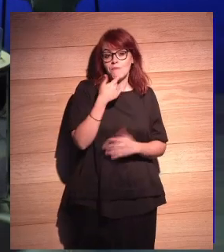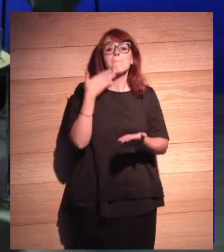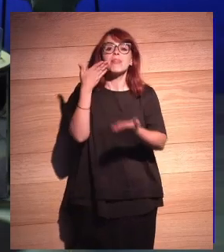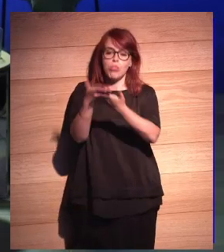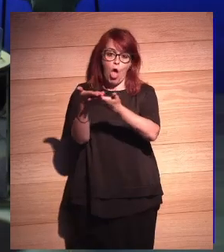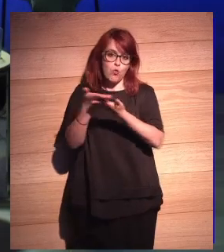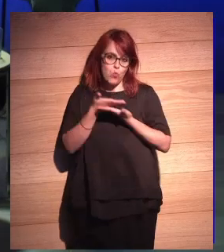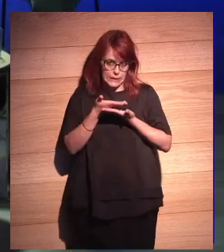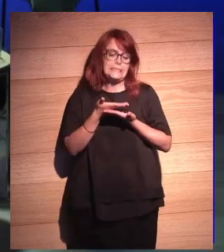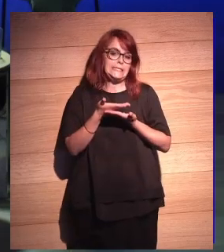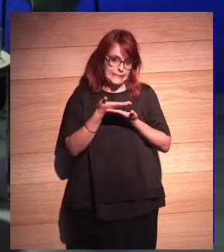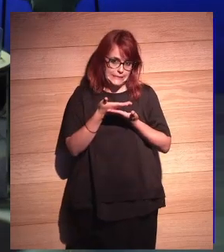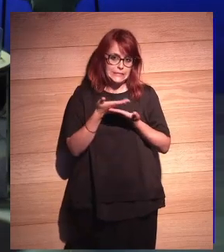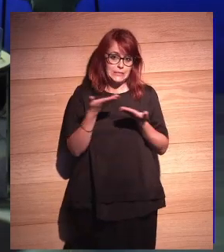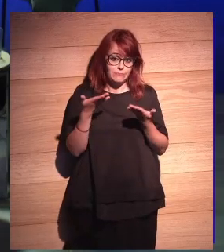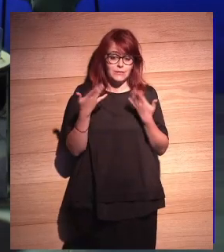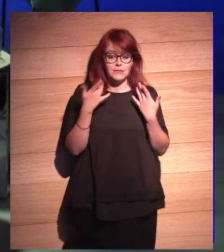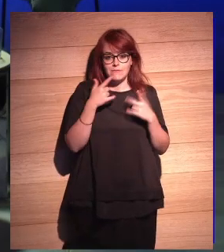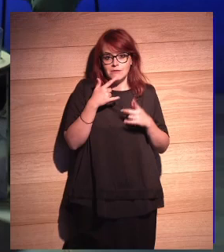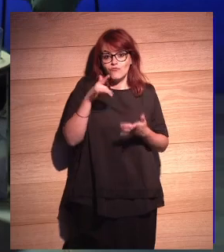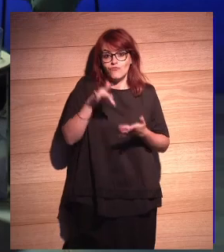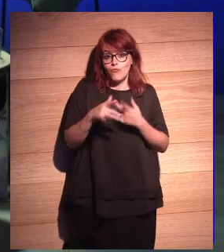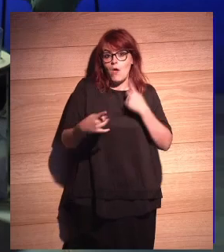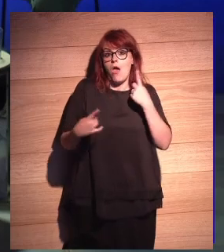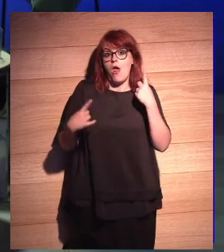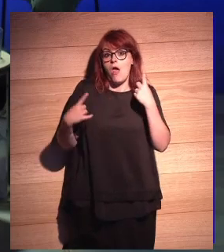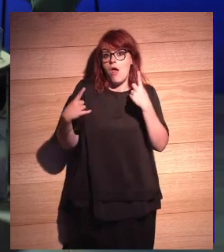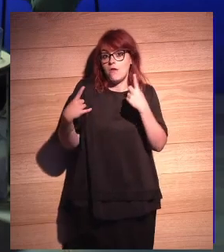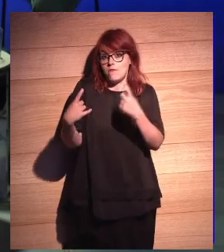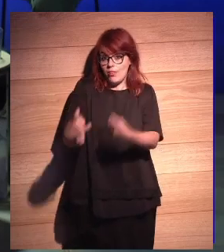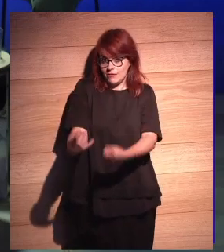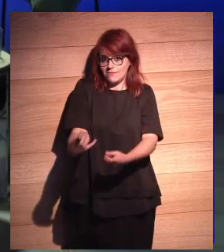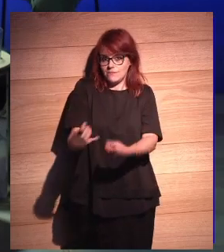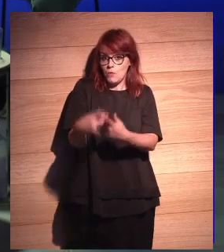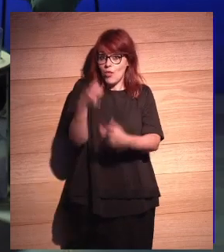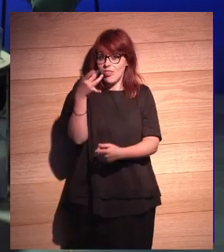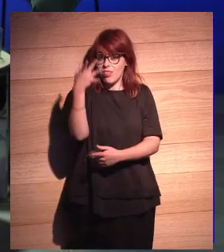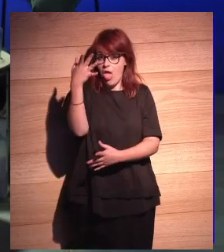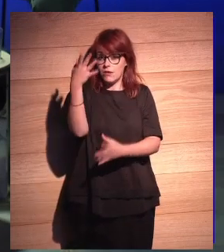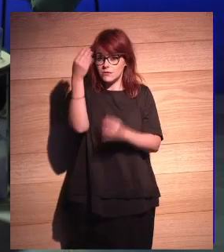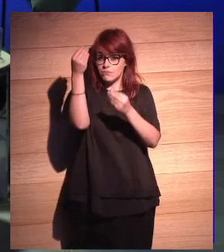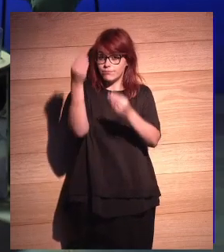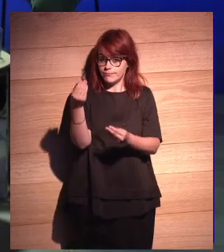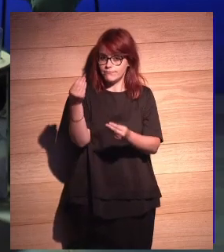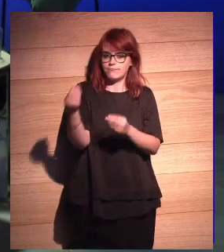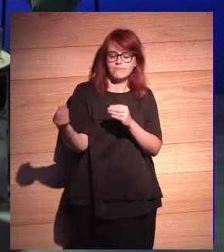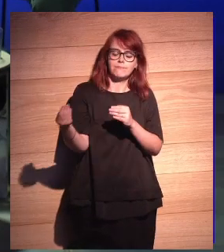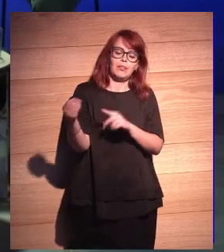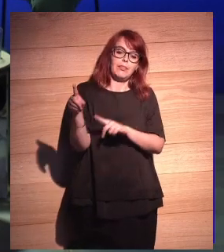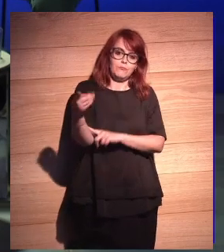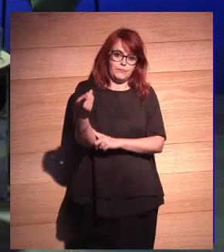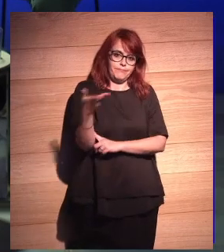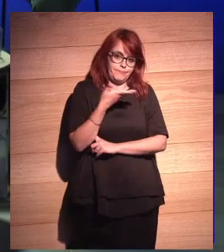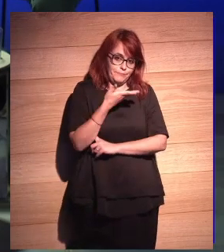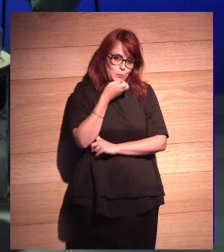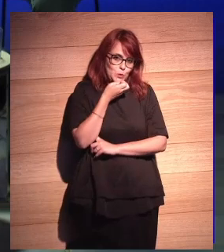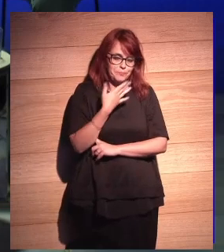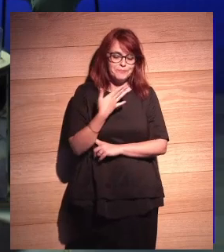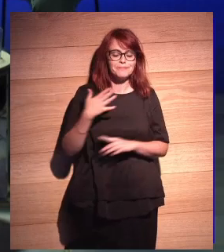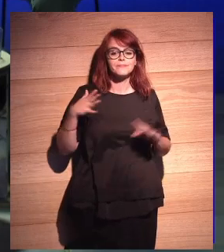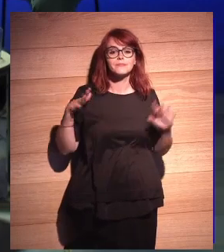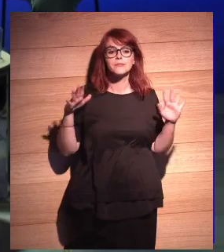creating more and more things, and nowadays I have asked for help, and I have really received it when people liked